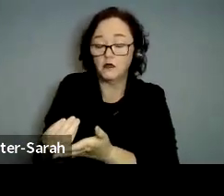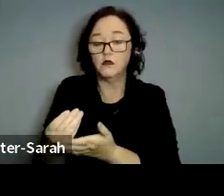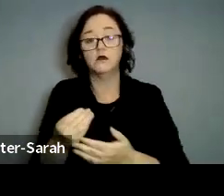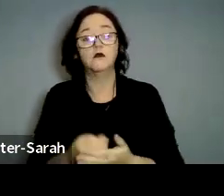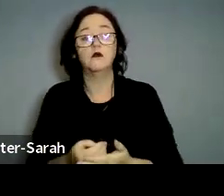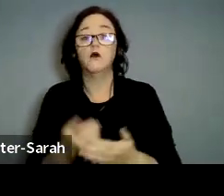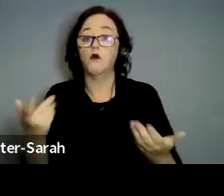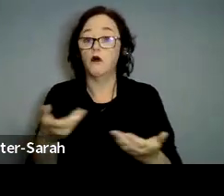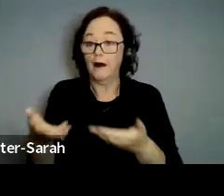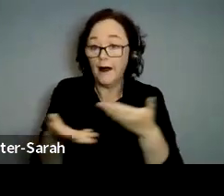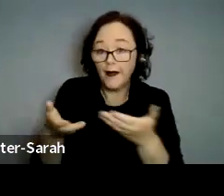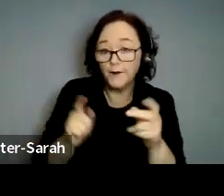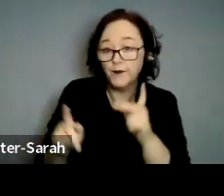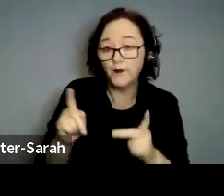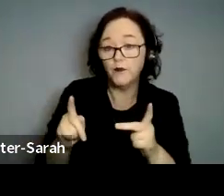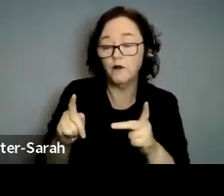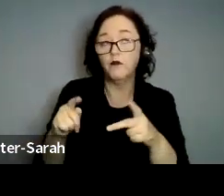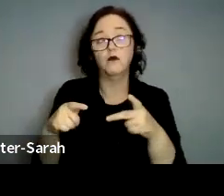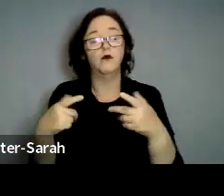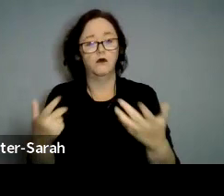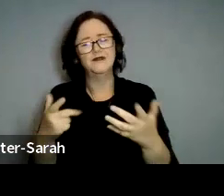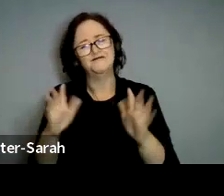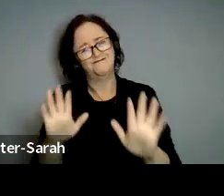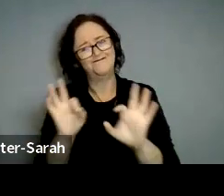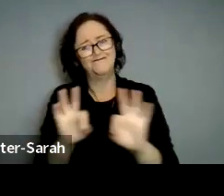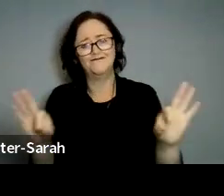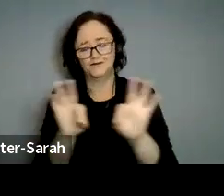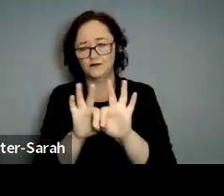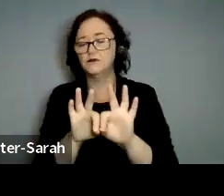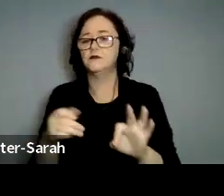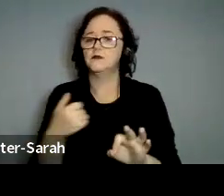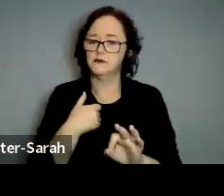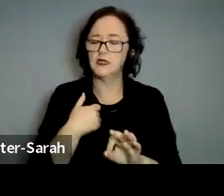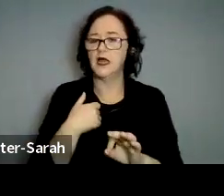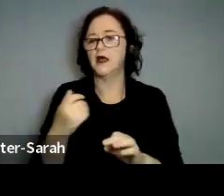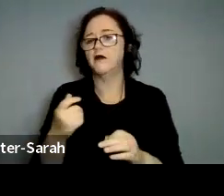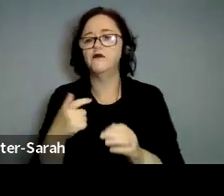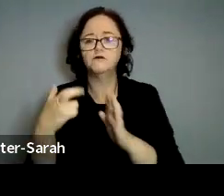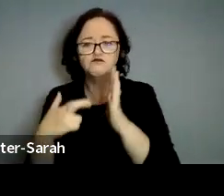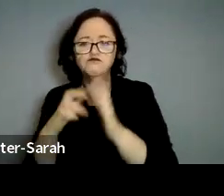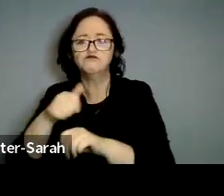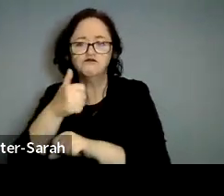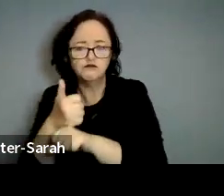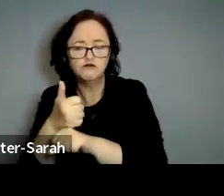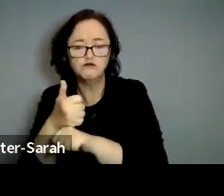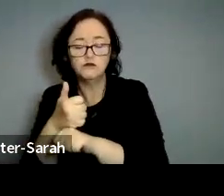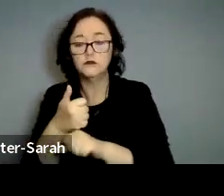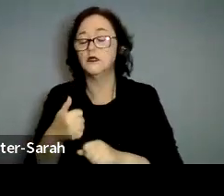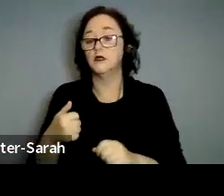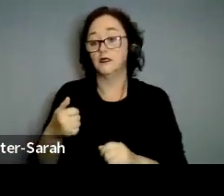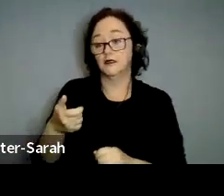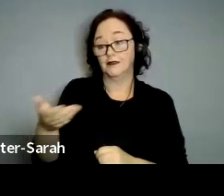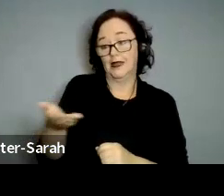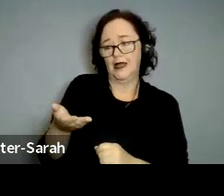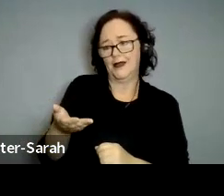behalf of the organization, we want to make sure that there are procedures in place that let people know how to do that and what approval they need and how to